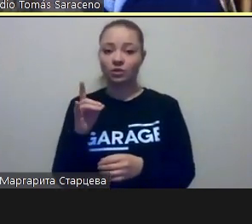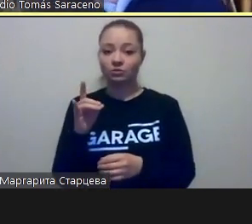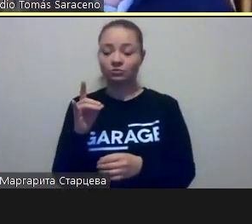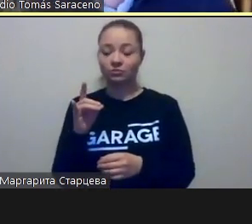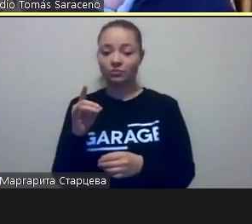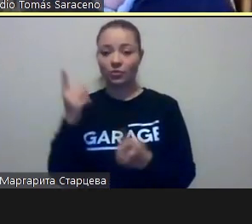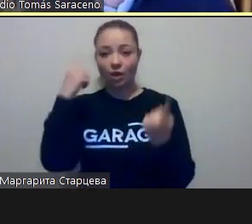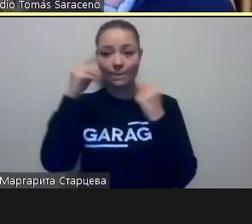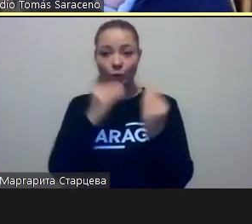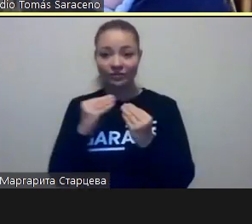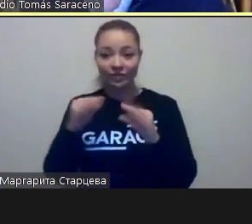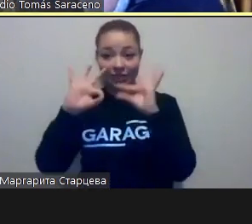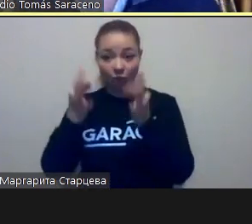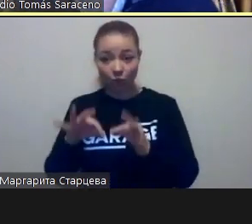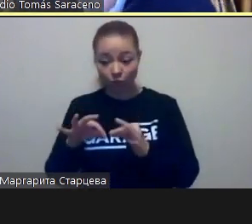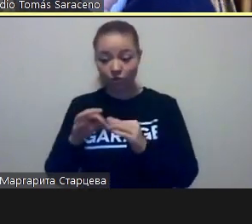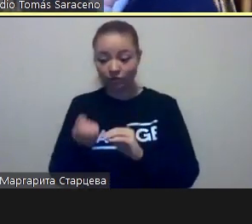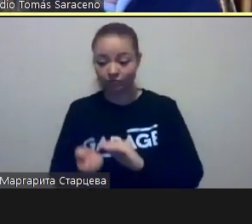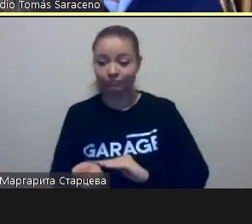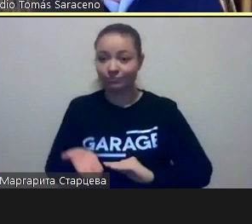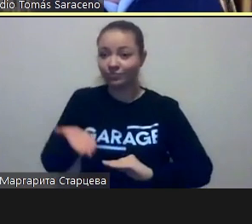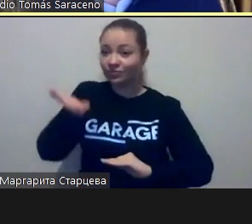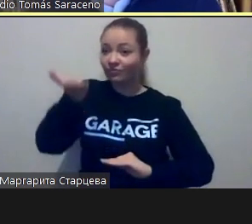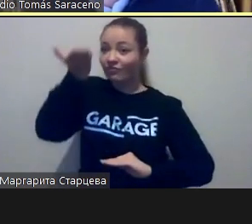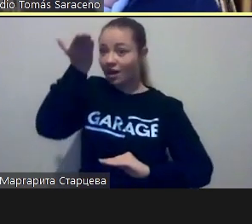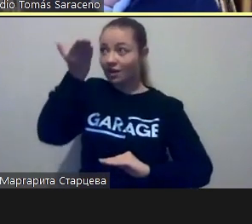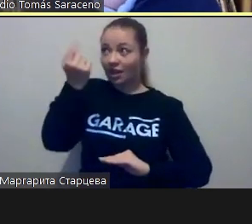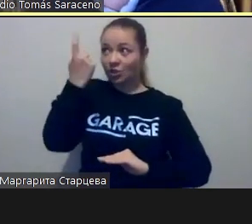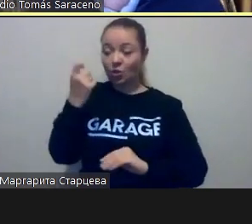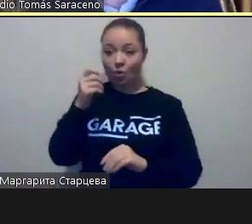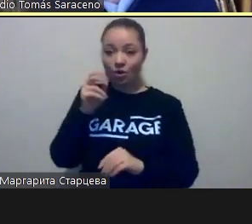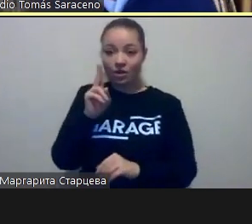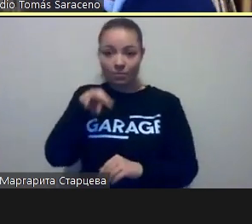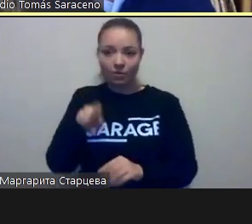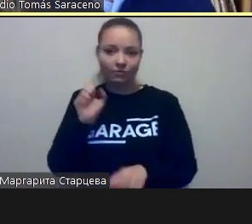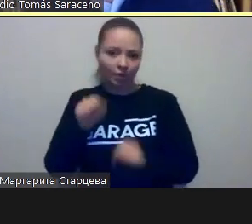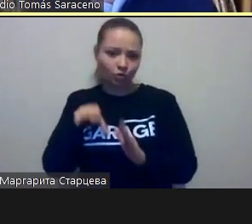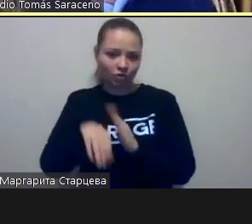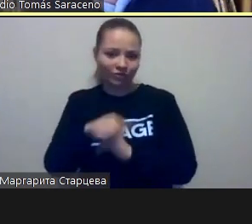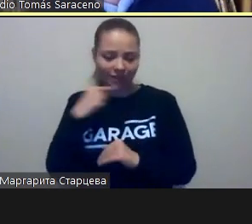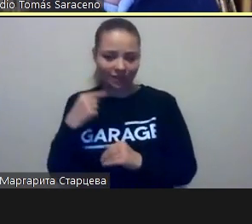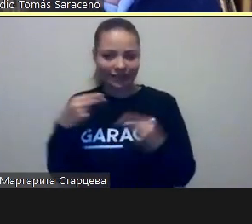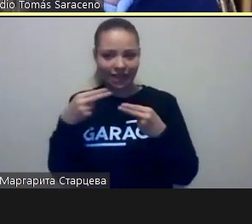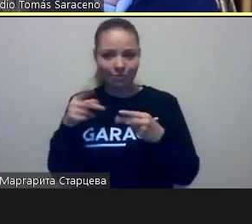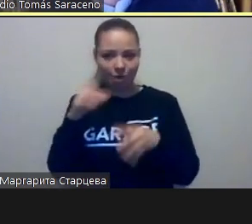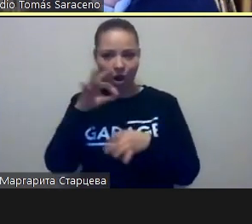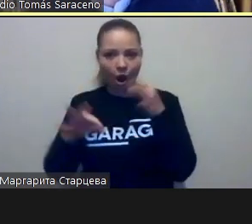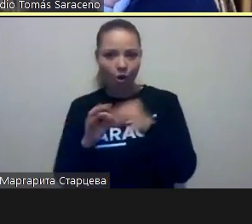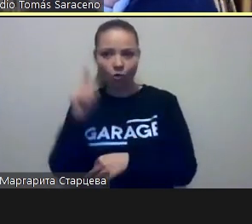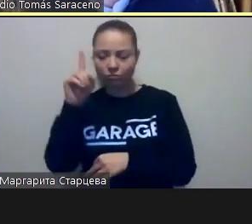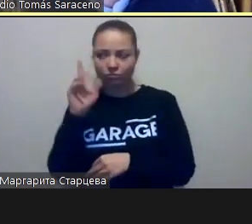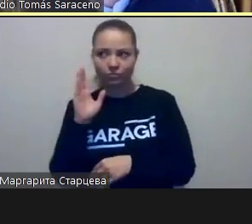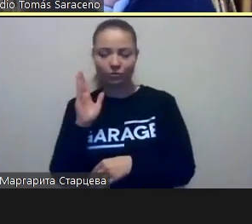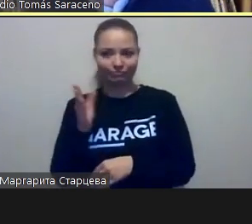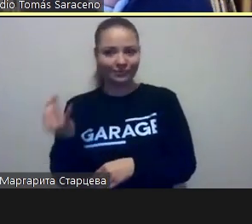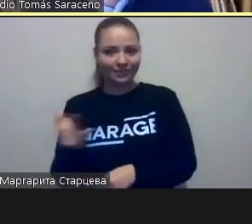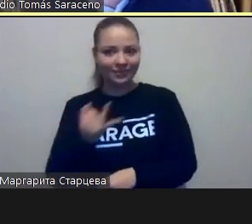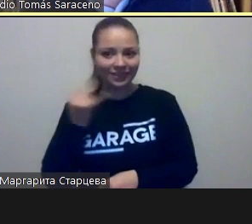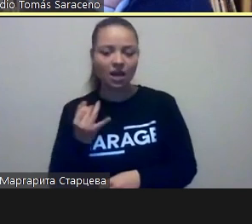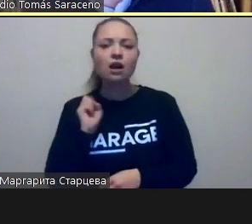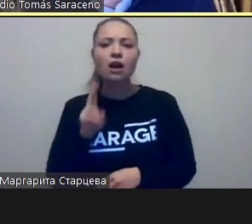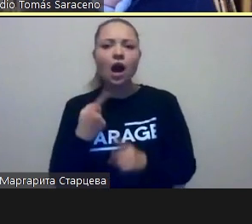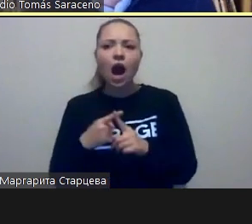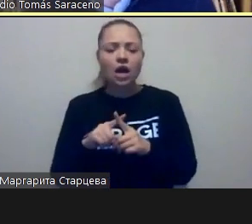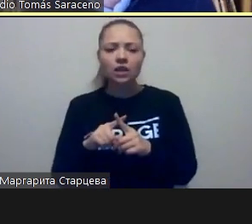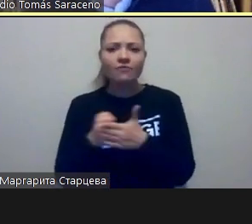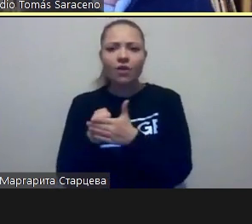bit more particular how you could reach that because the density of the air is so low. But he's developing also that possibility to be able to